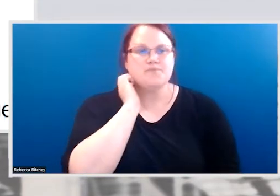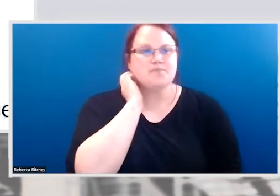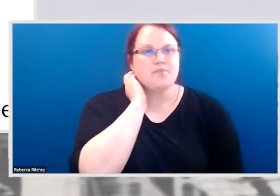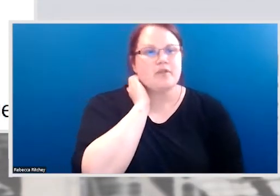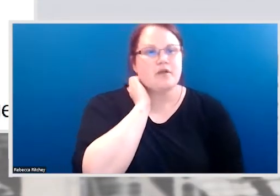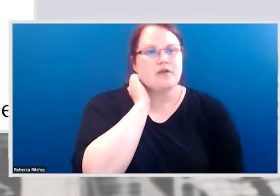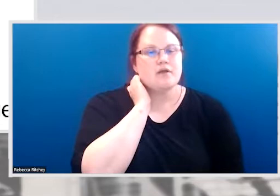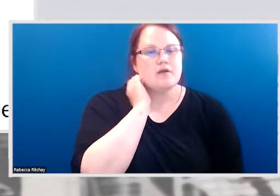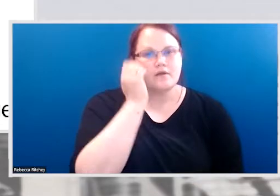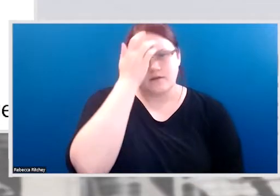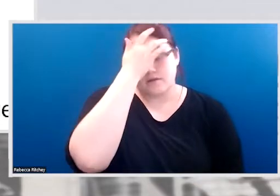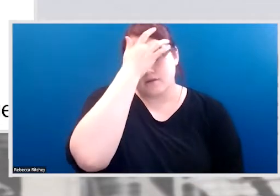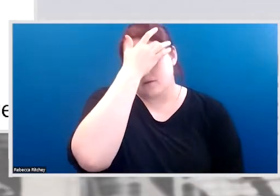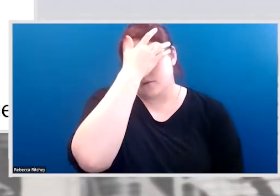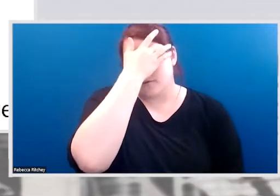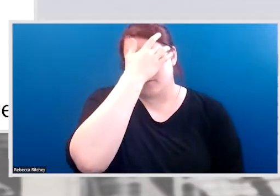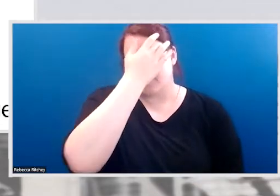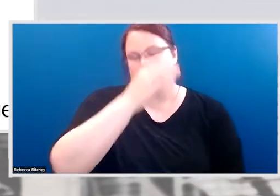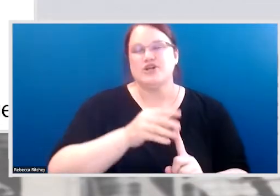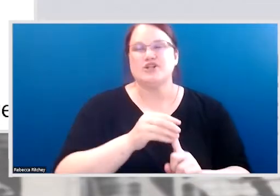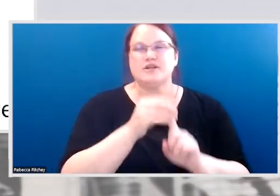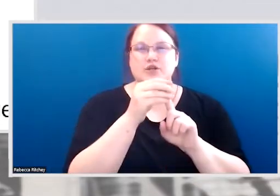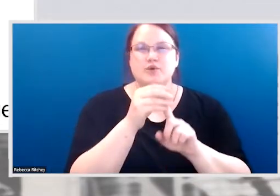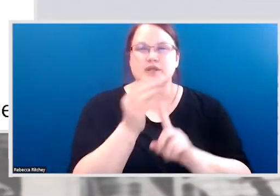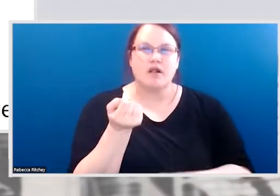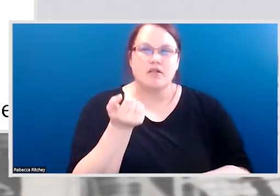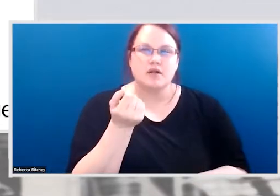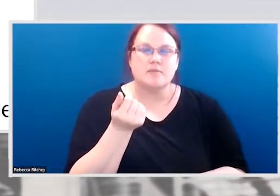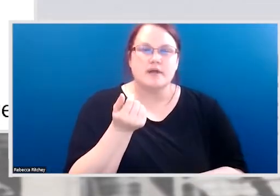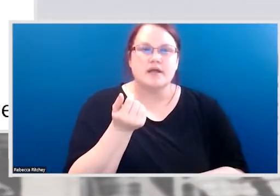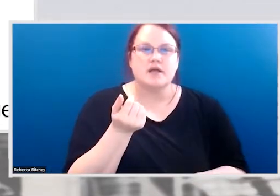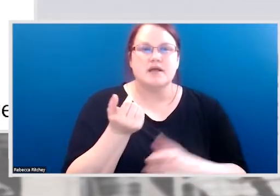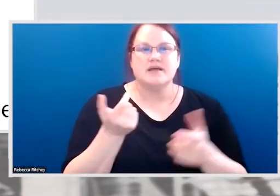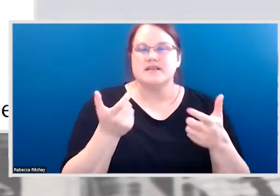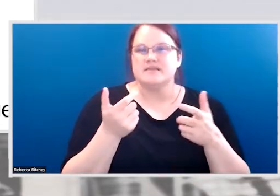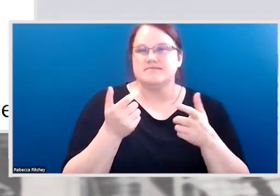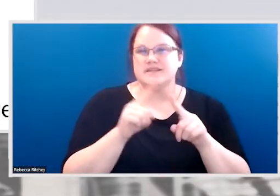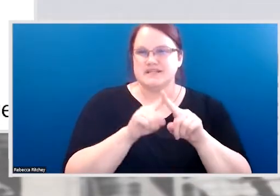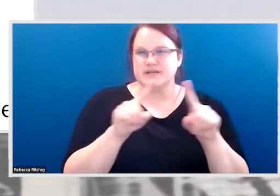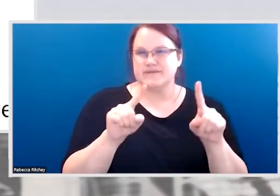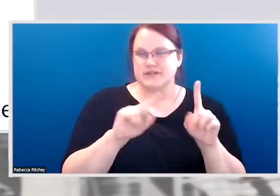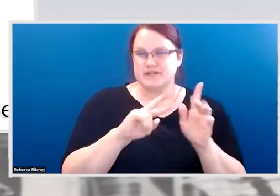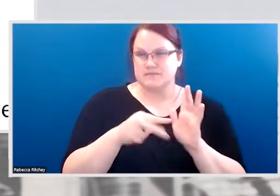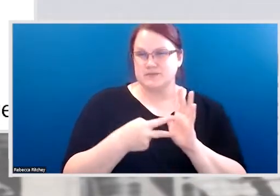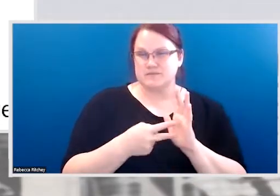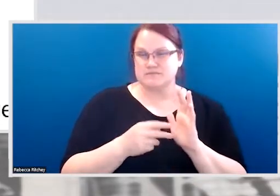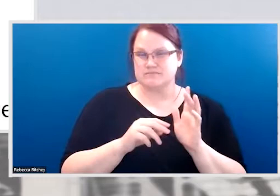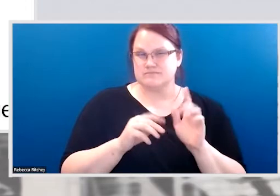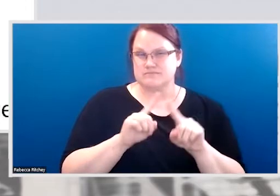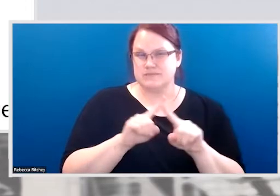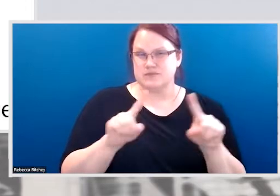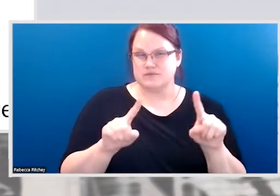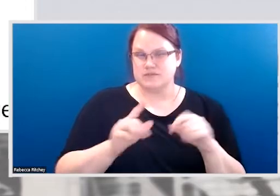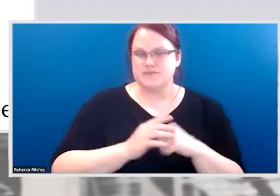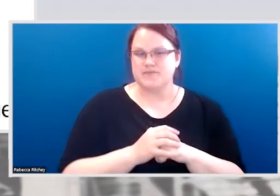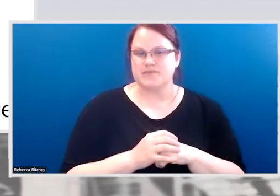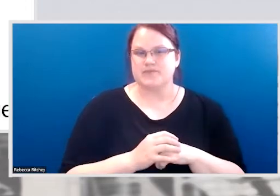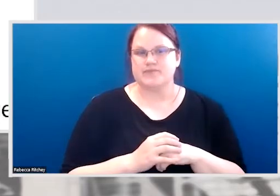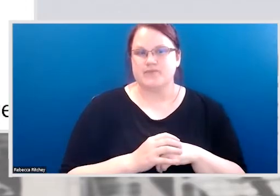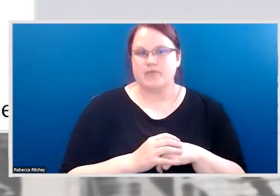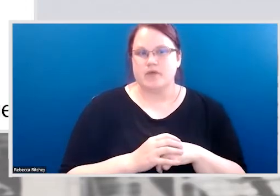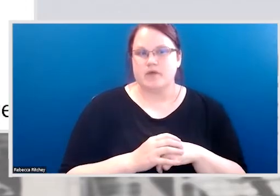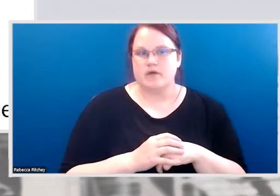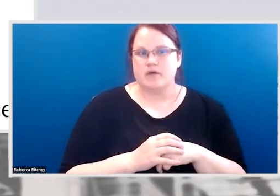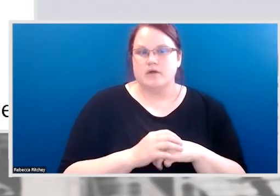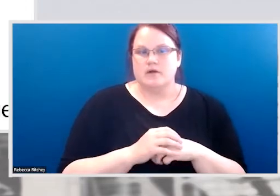bit of uniqueness to what goes on between the capital budget and the operating budget when it comes to community and economic development projects.